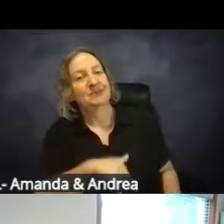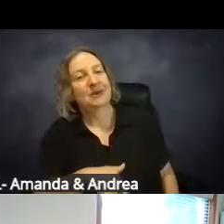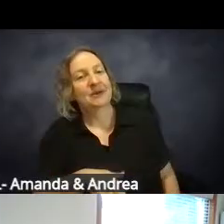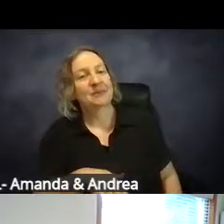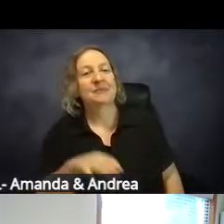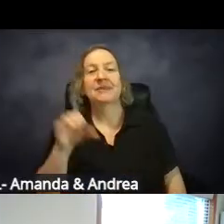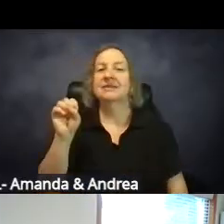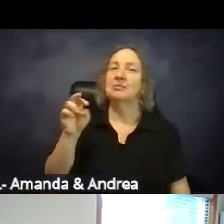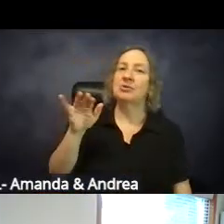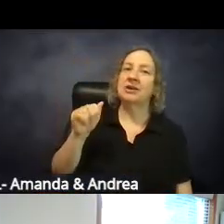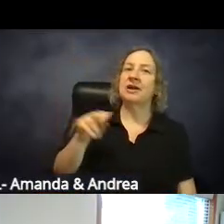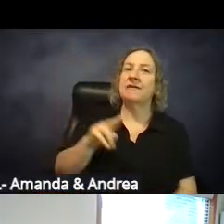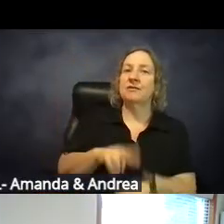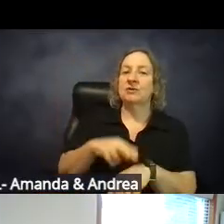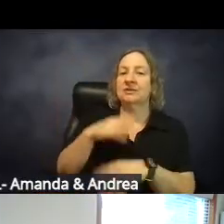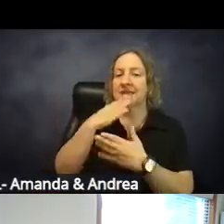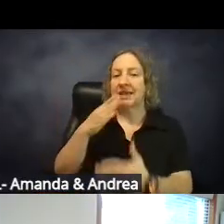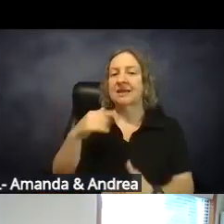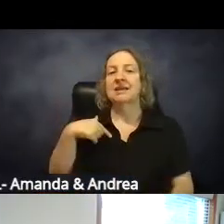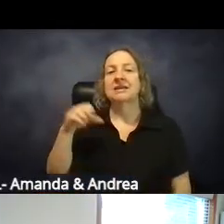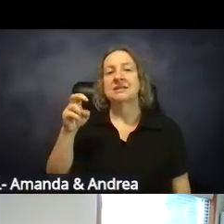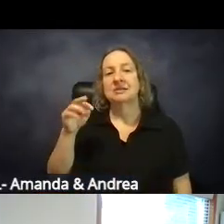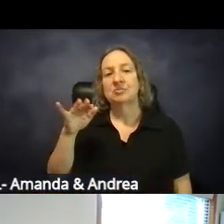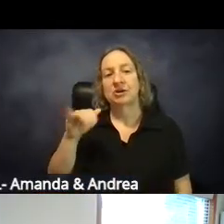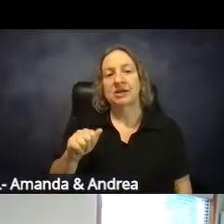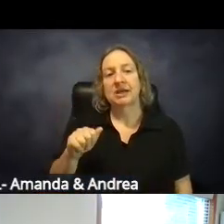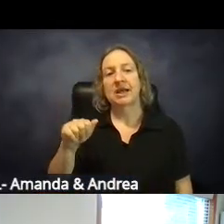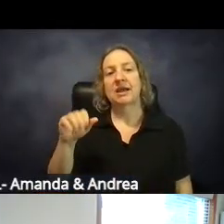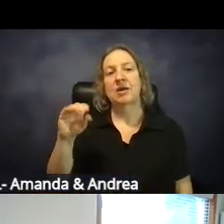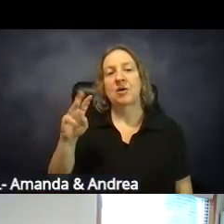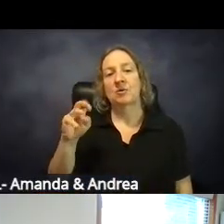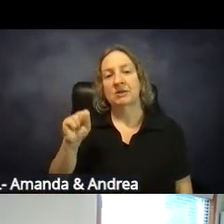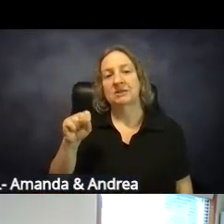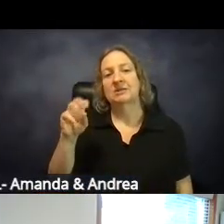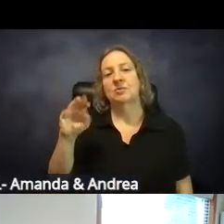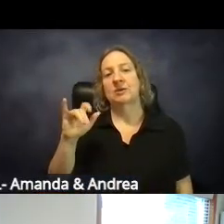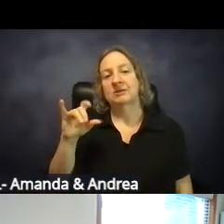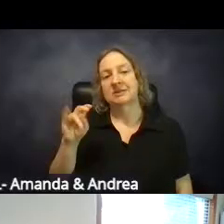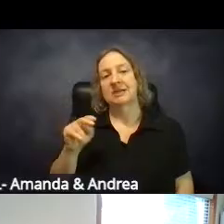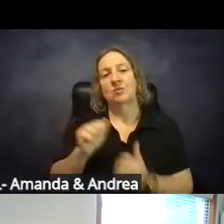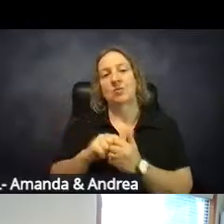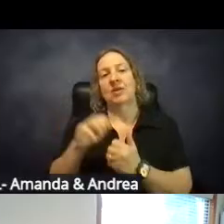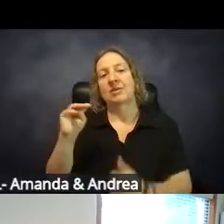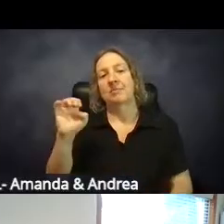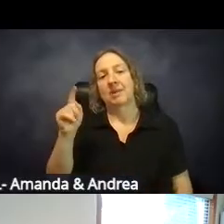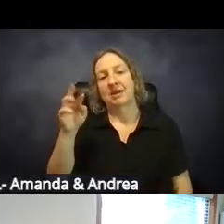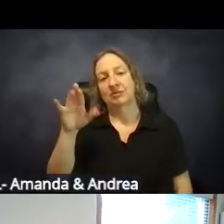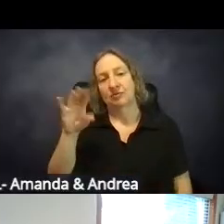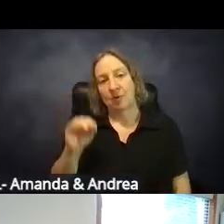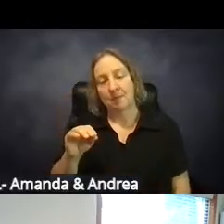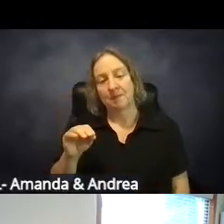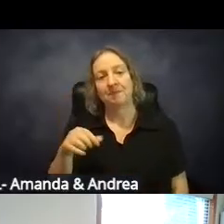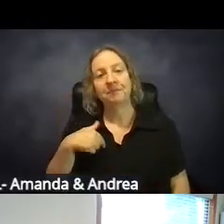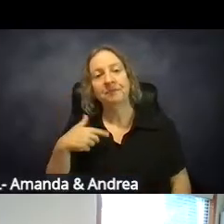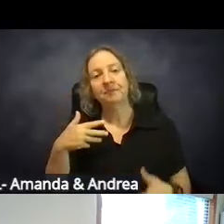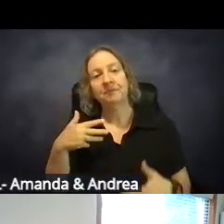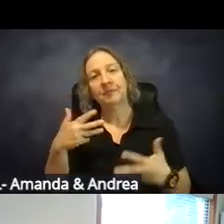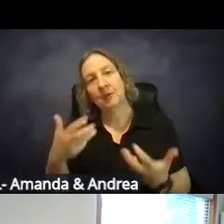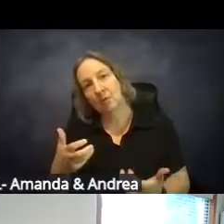Of course, thank you. Sabrina Owens-Wilson with Metro. I just want to kind